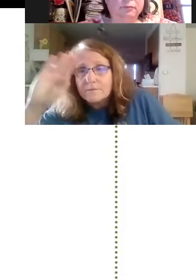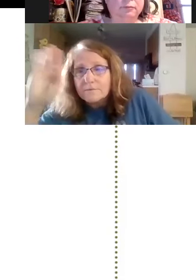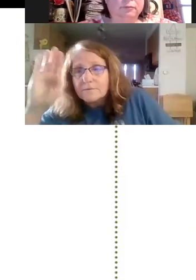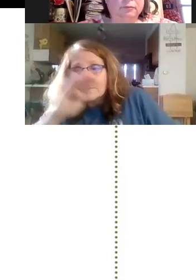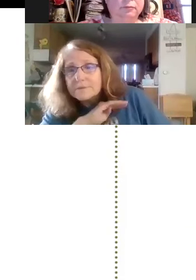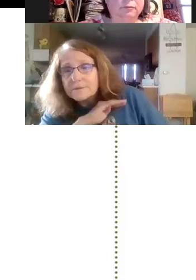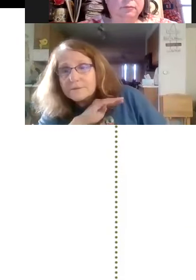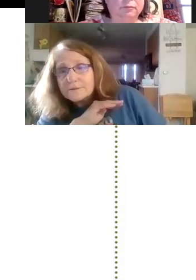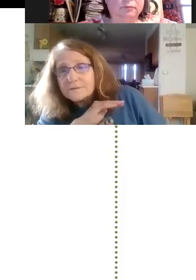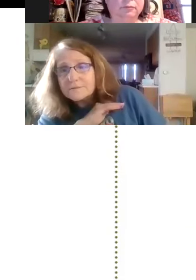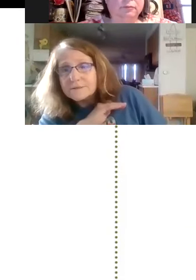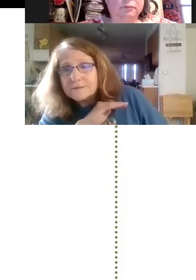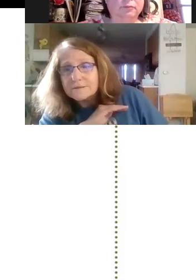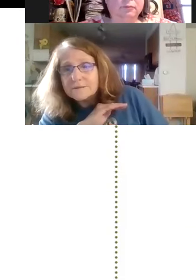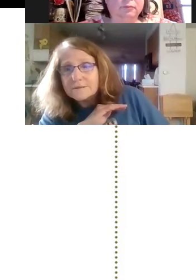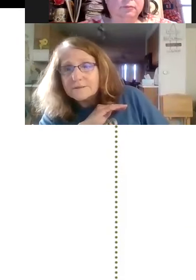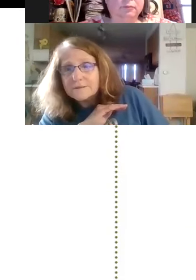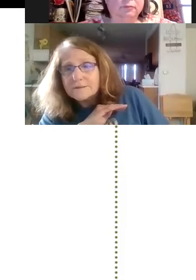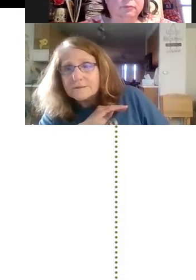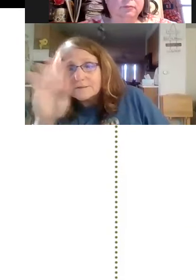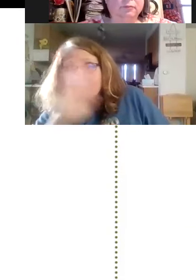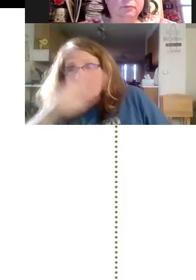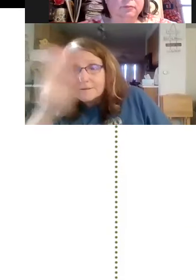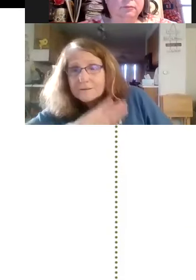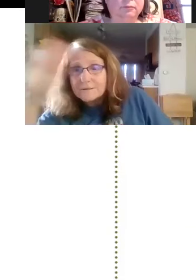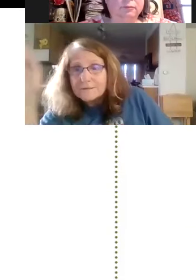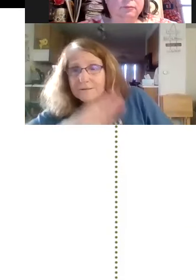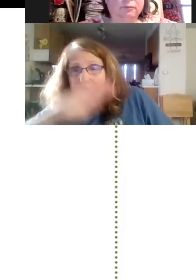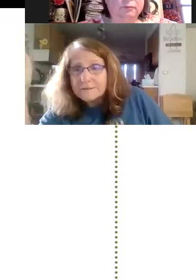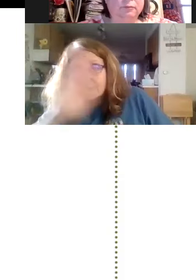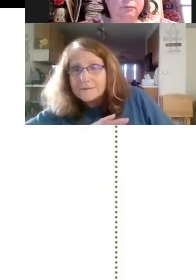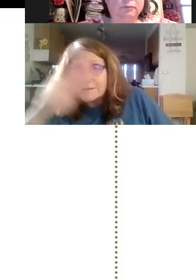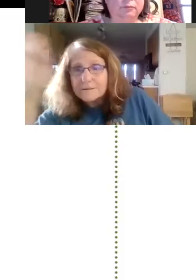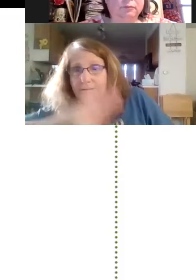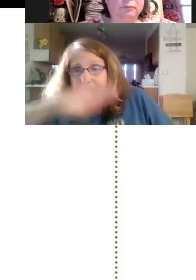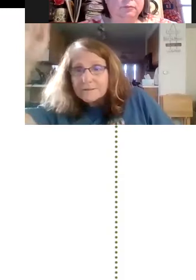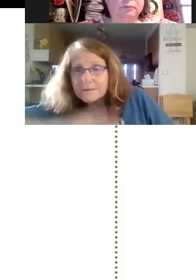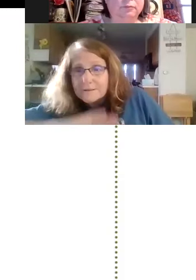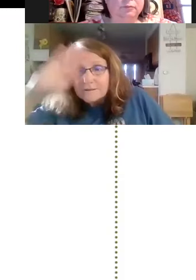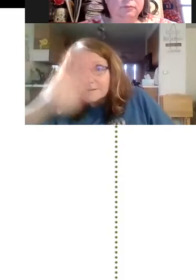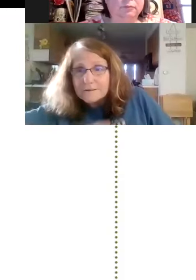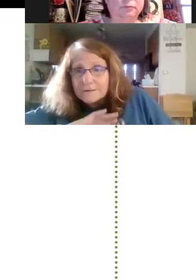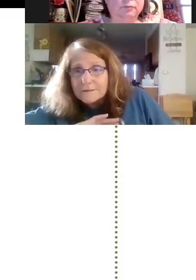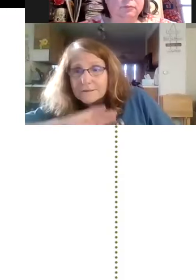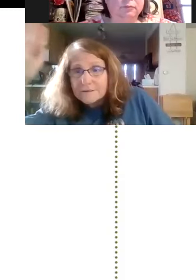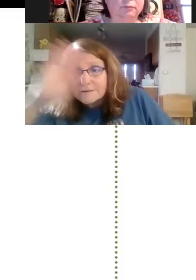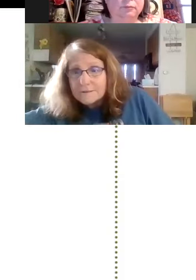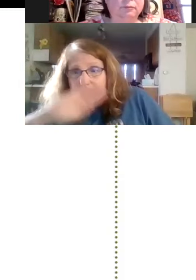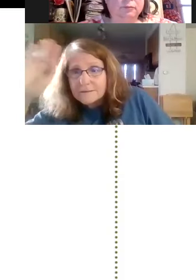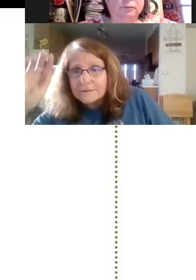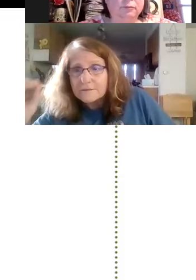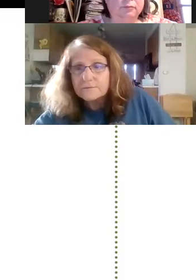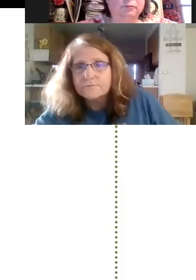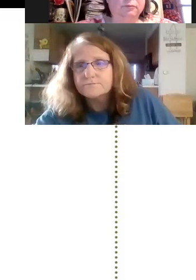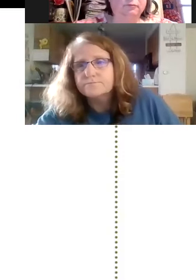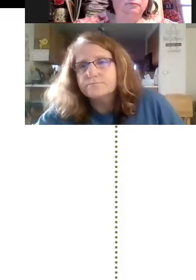the introduction kit, or an introduction to essential oils, give a little bit of science behind it, and let